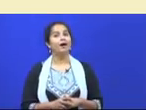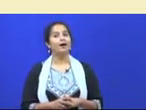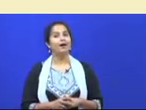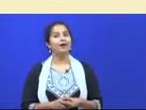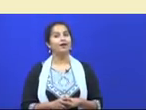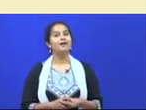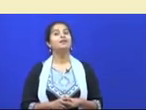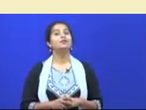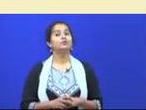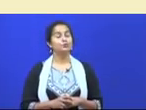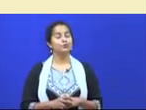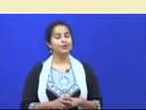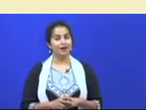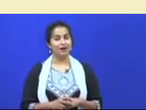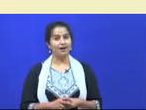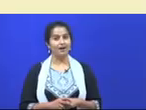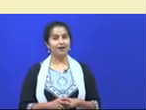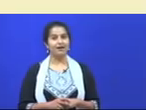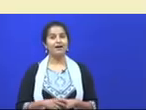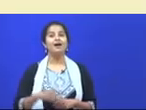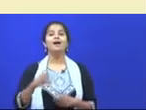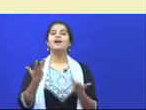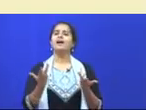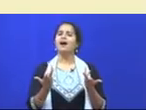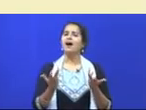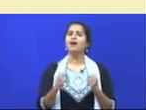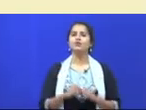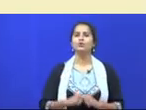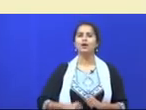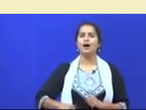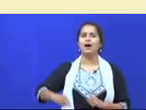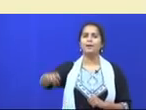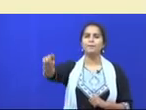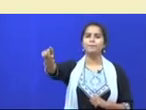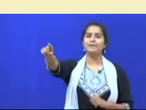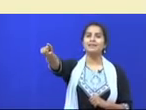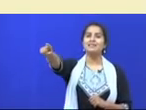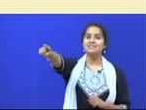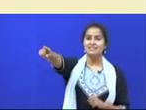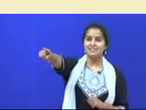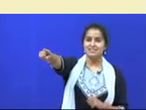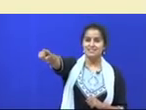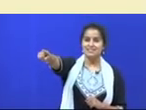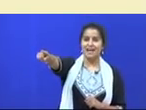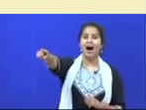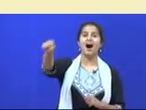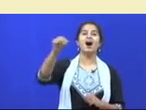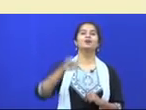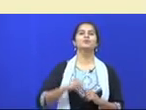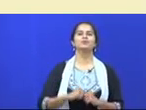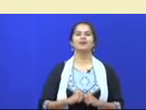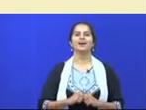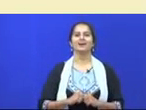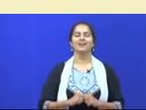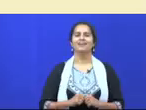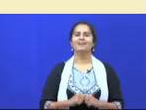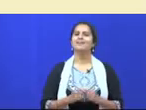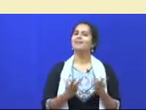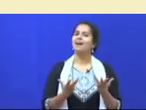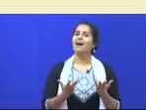Durga. Durga. Ka Durga. Sa